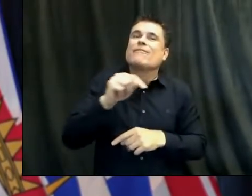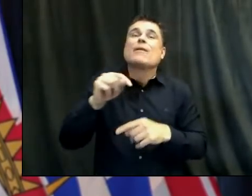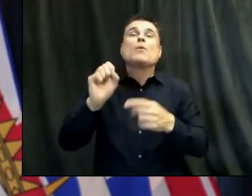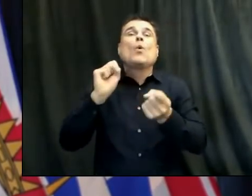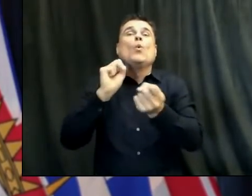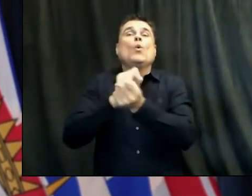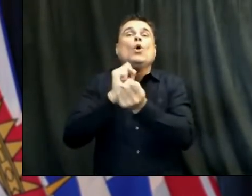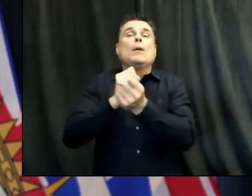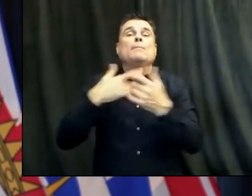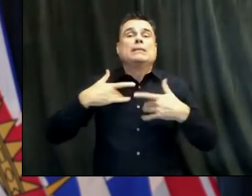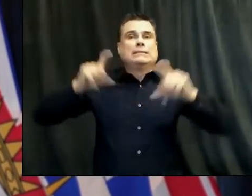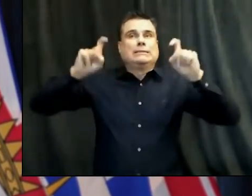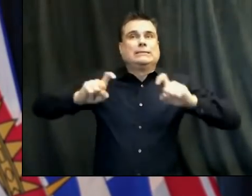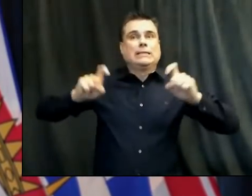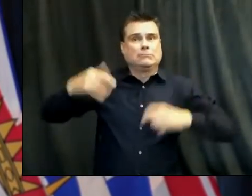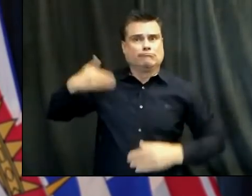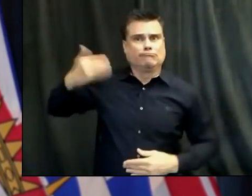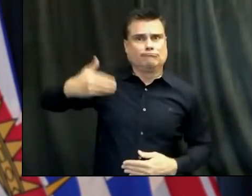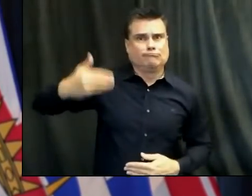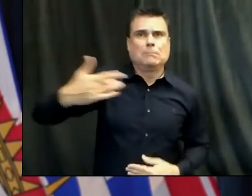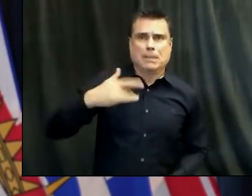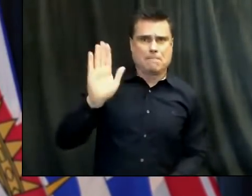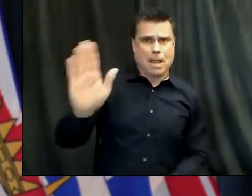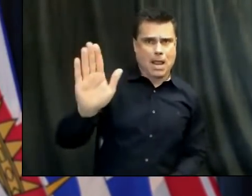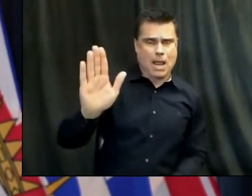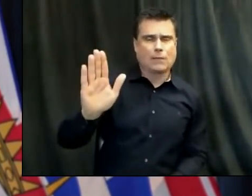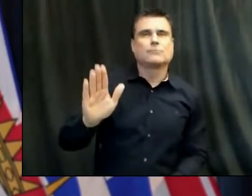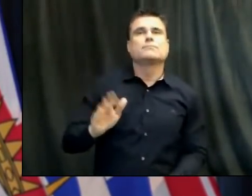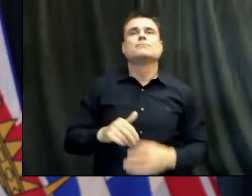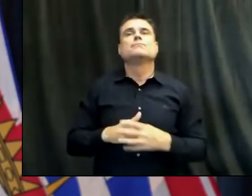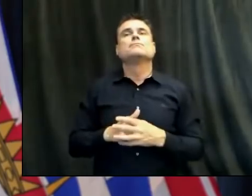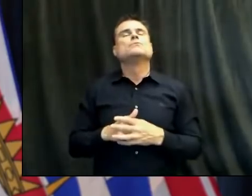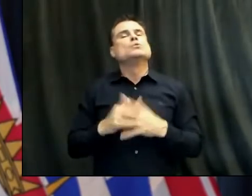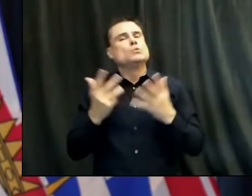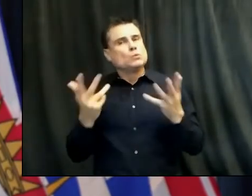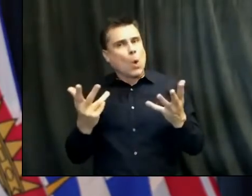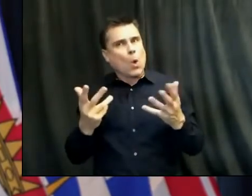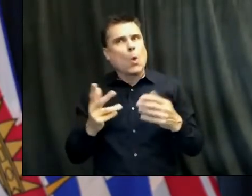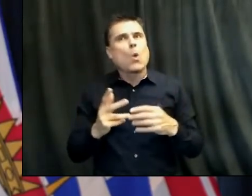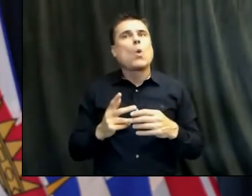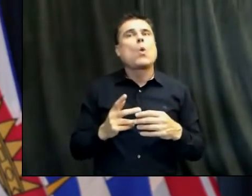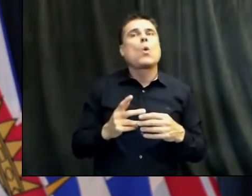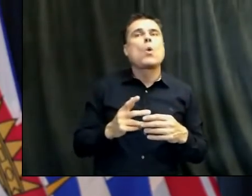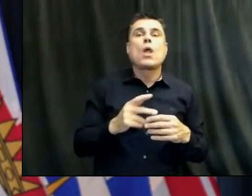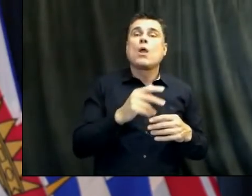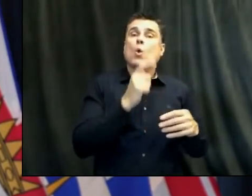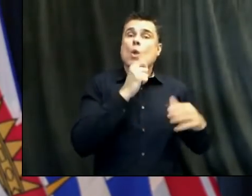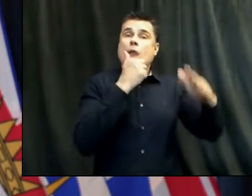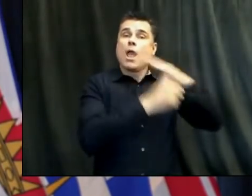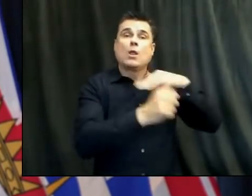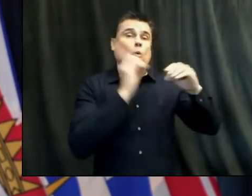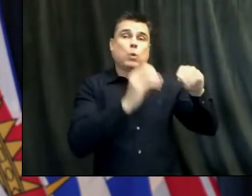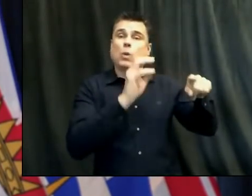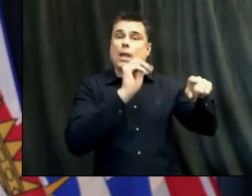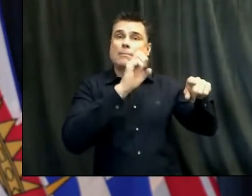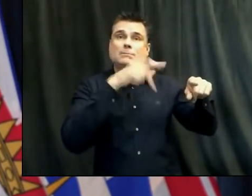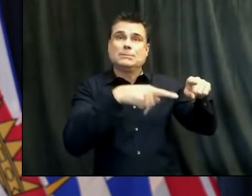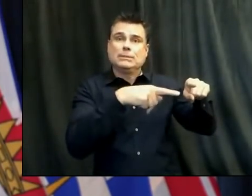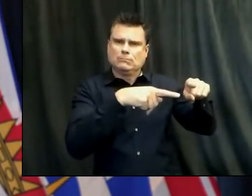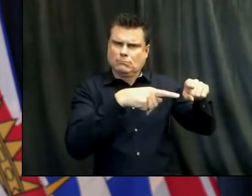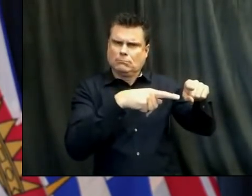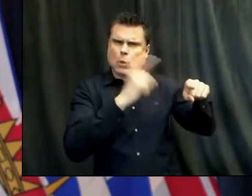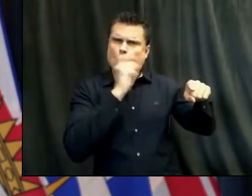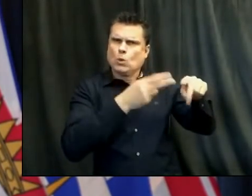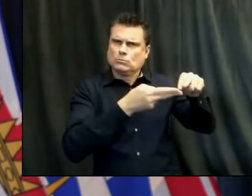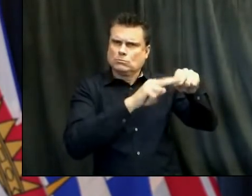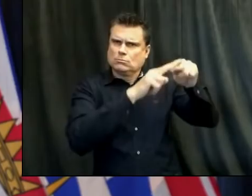have started to report both of those, and you'll see that in the surveillance report that comes out tonight. That we have